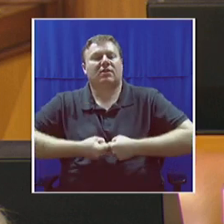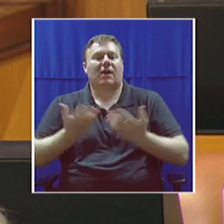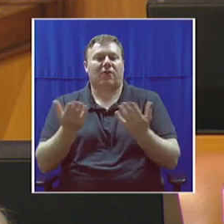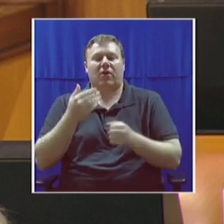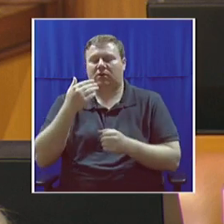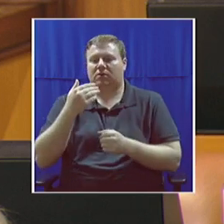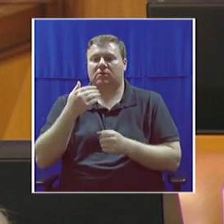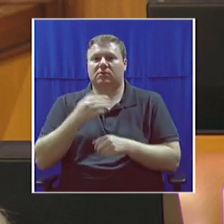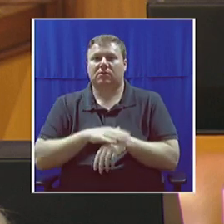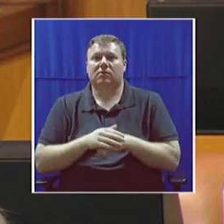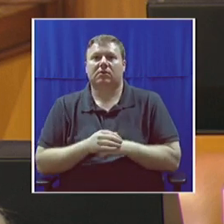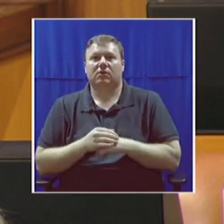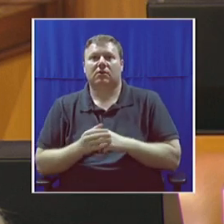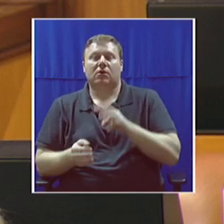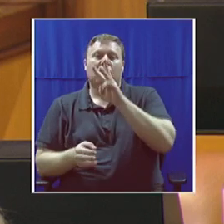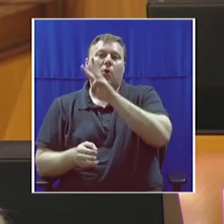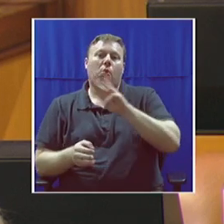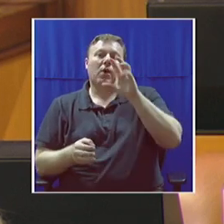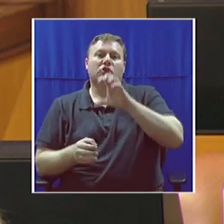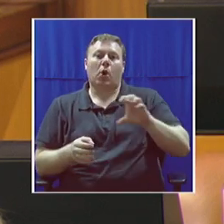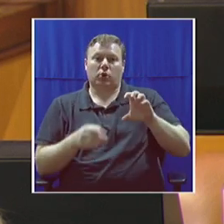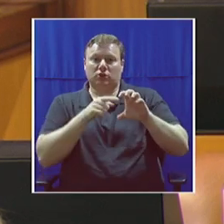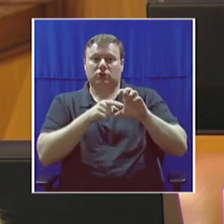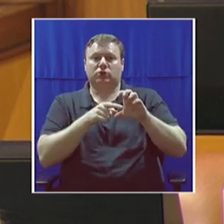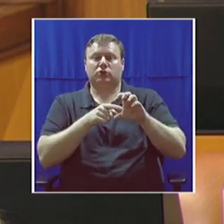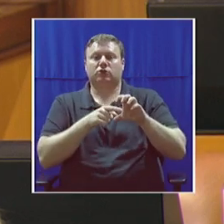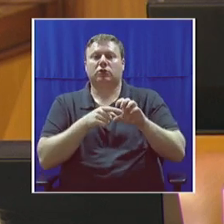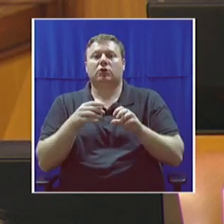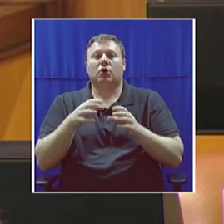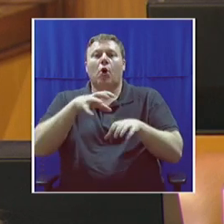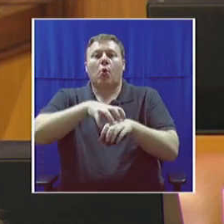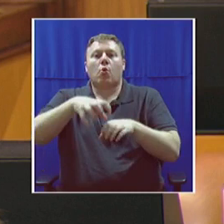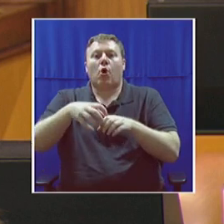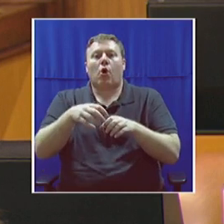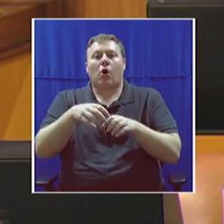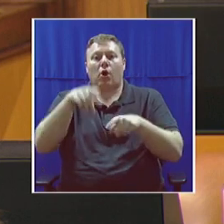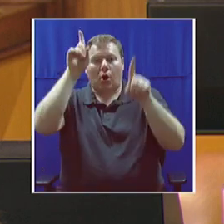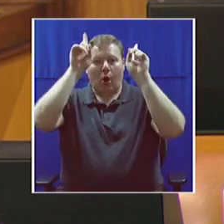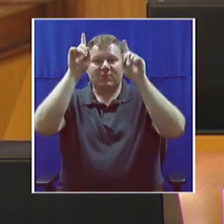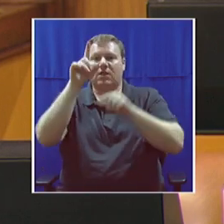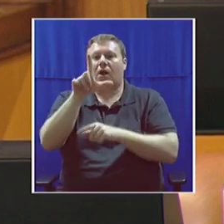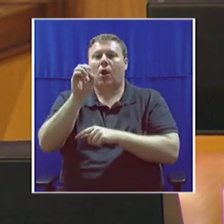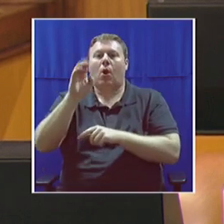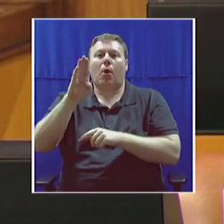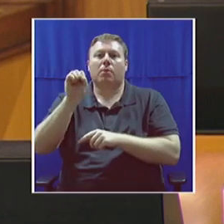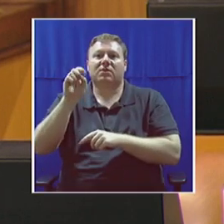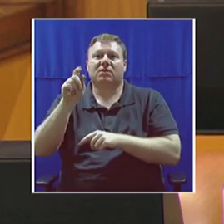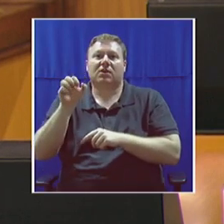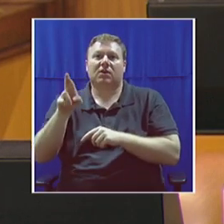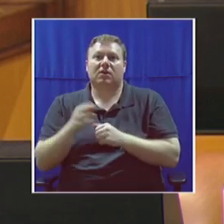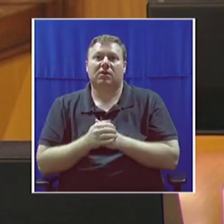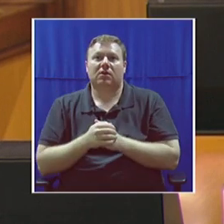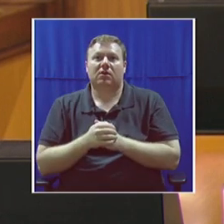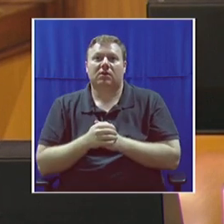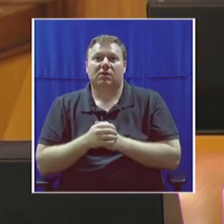this regard West Coast Rock Lobster is an important species for small scale fishermen and this year's catch has been pegged at last